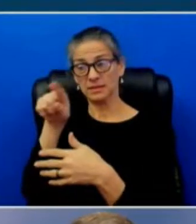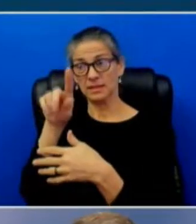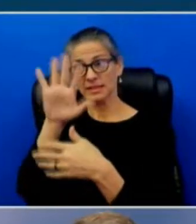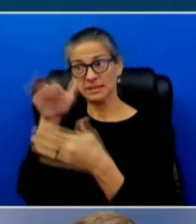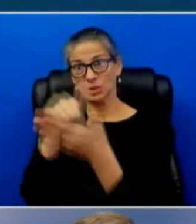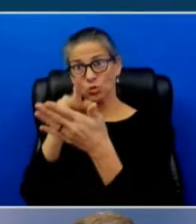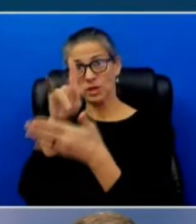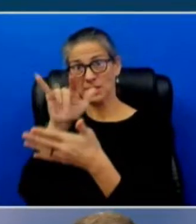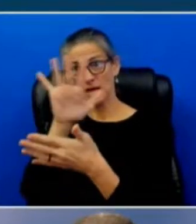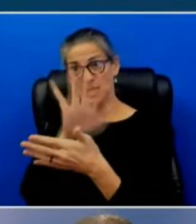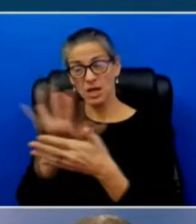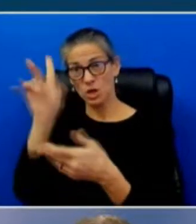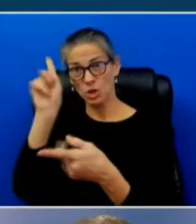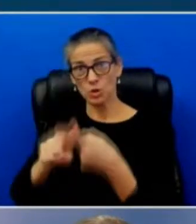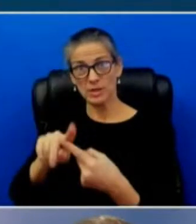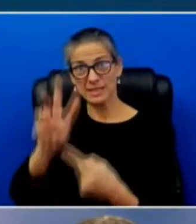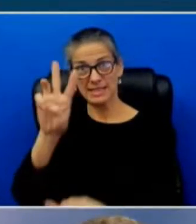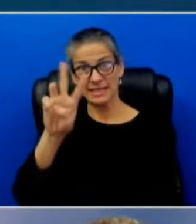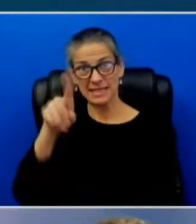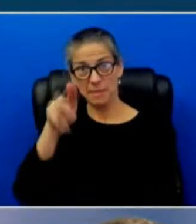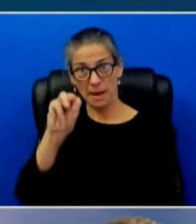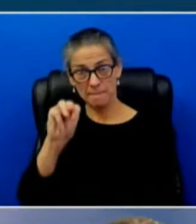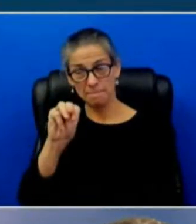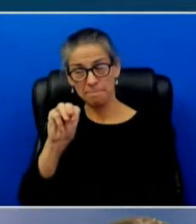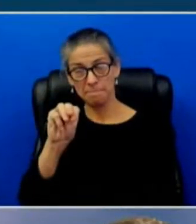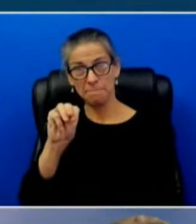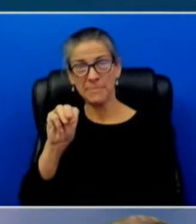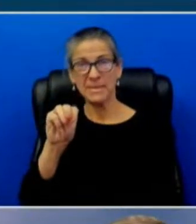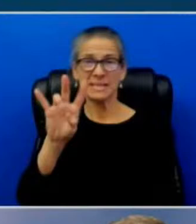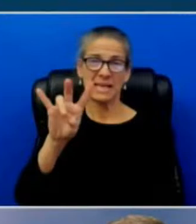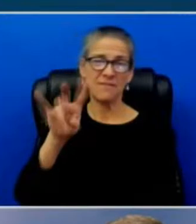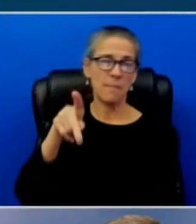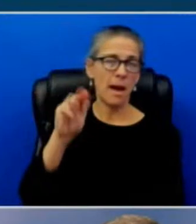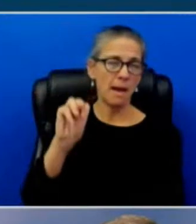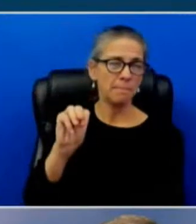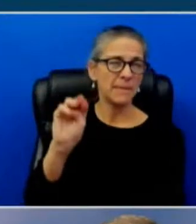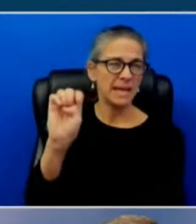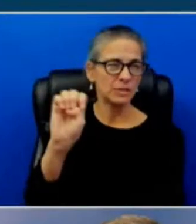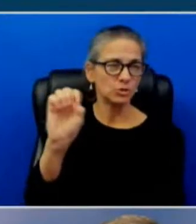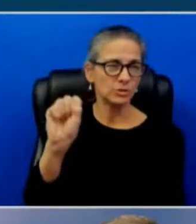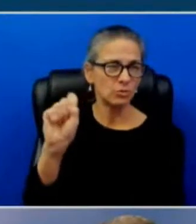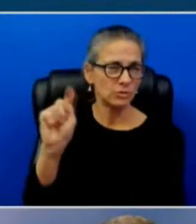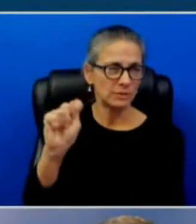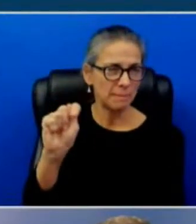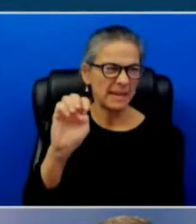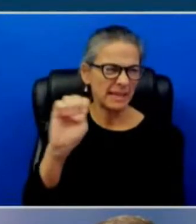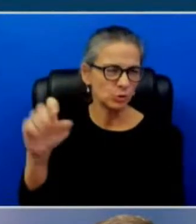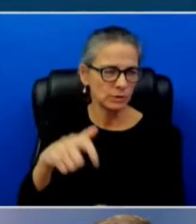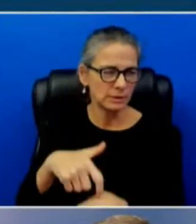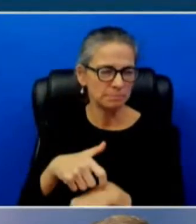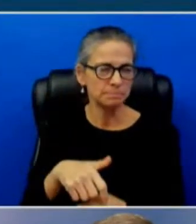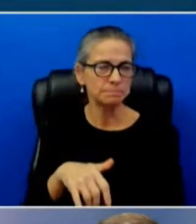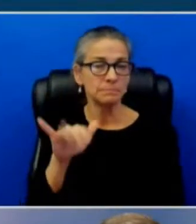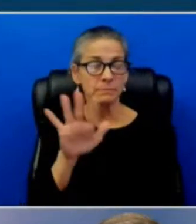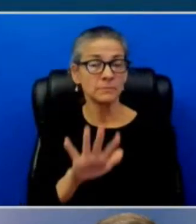p.m. Central Time, 7 p.m. Eastern Time. So if you're in Central Kentucky, this winter storm warning